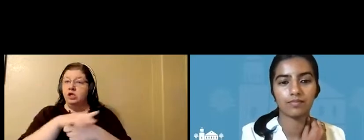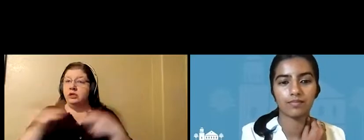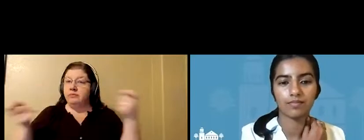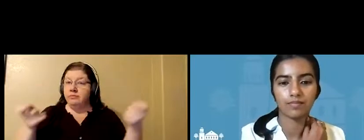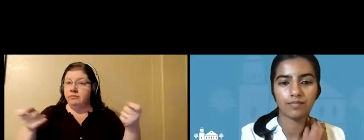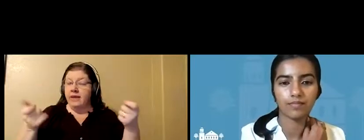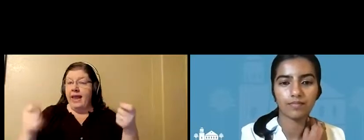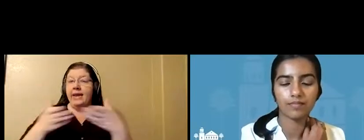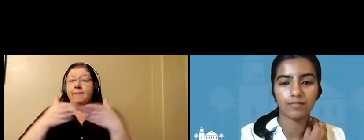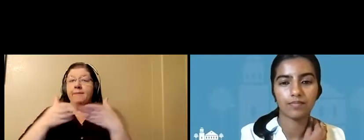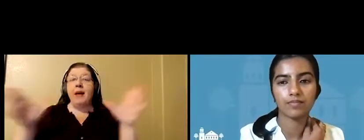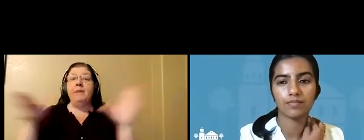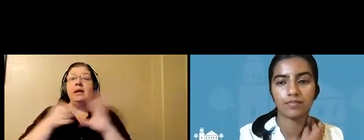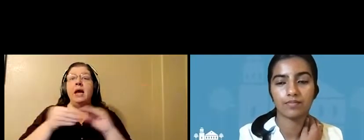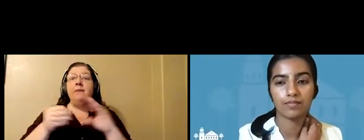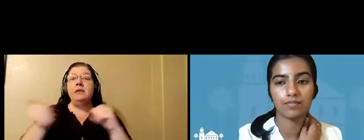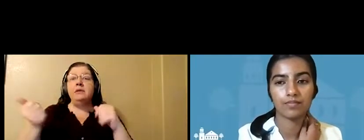comments?